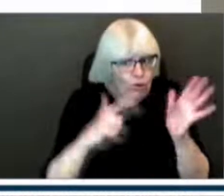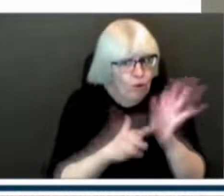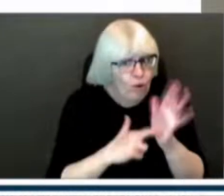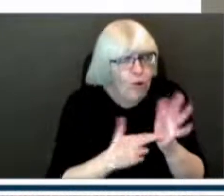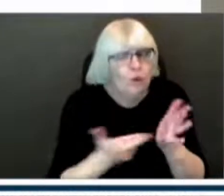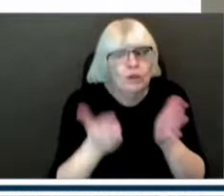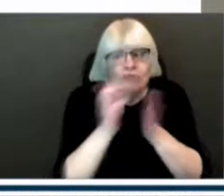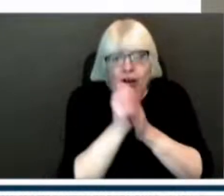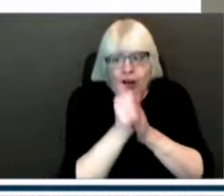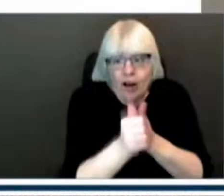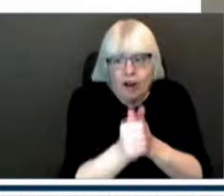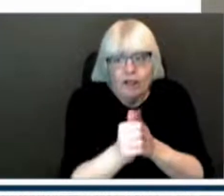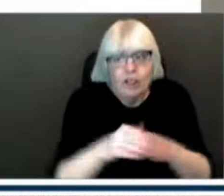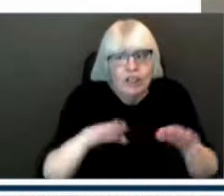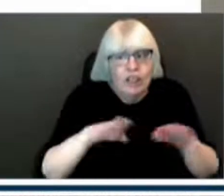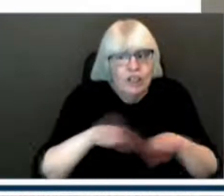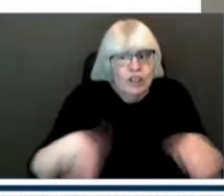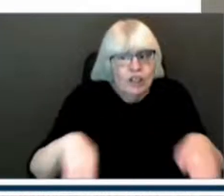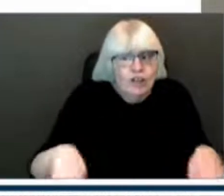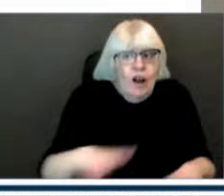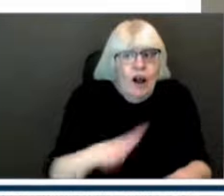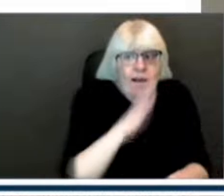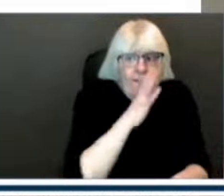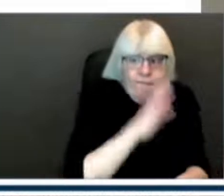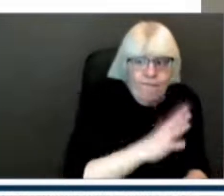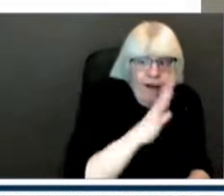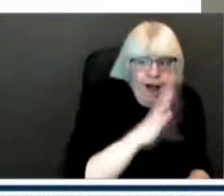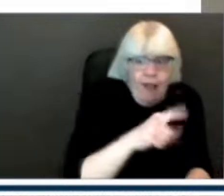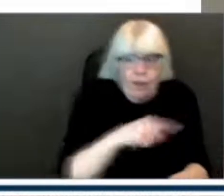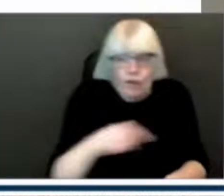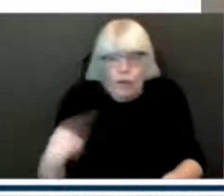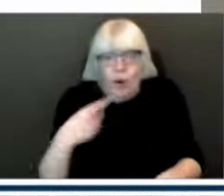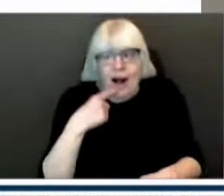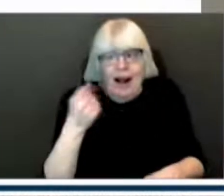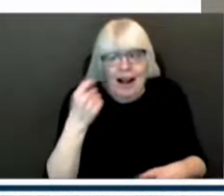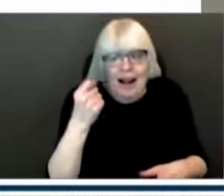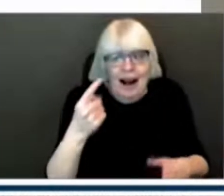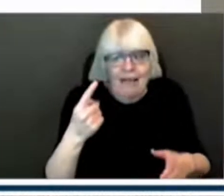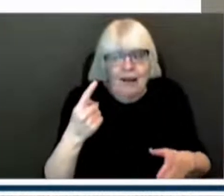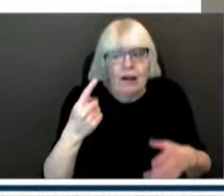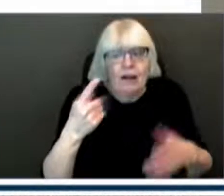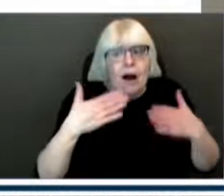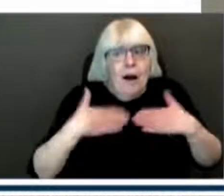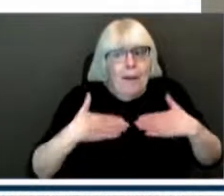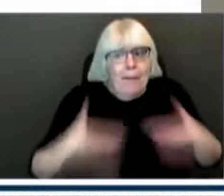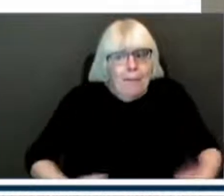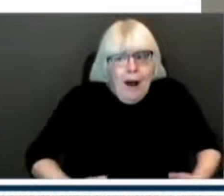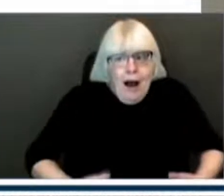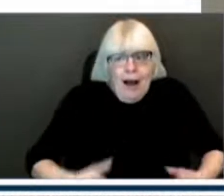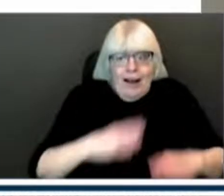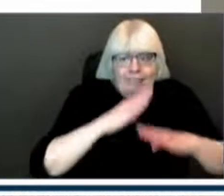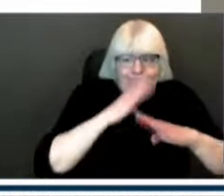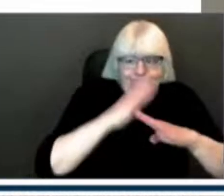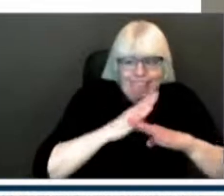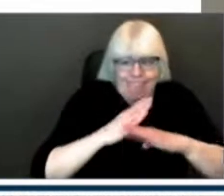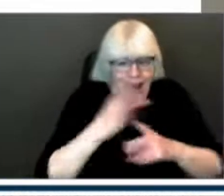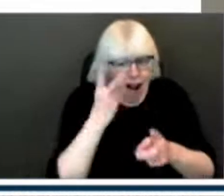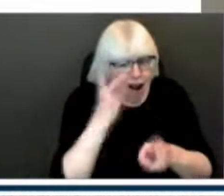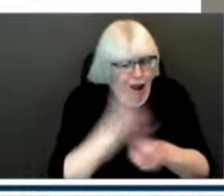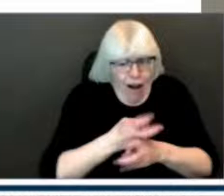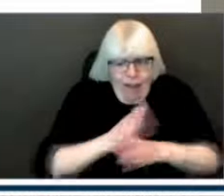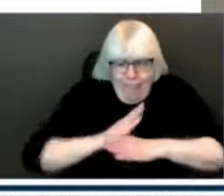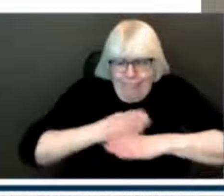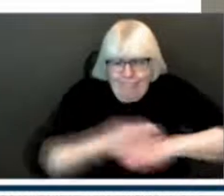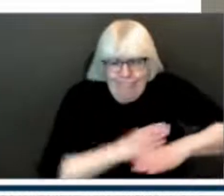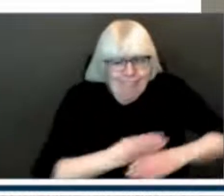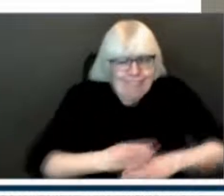to severely immune compromised at the time of their first or second dose in their primary series now receive a 3rd dose of vaccine